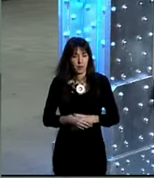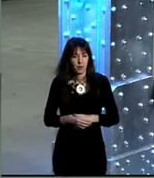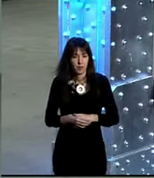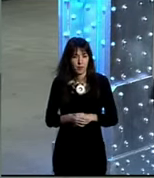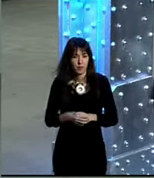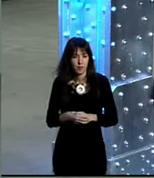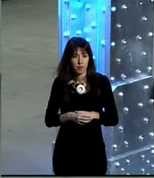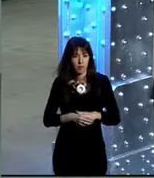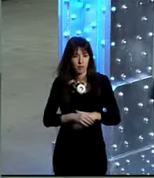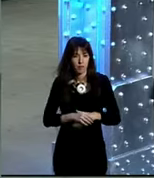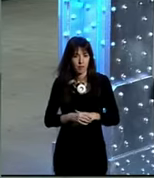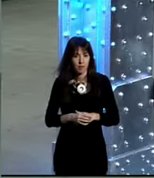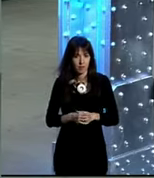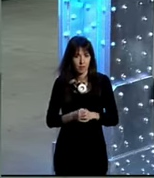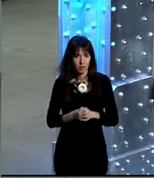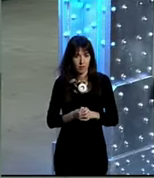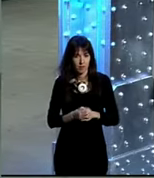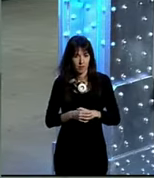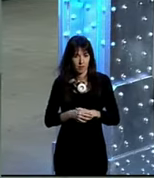encounter they wouldn't.